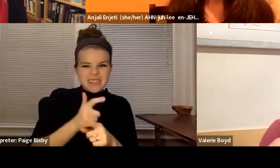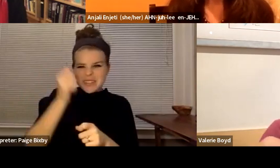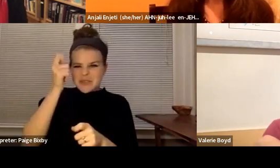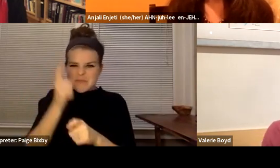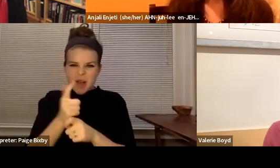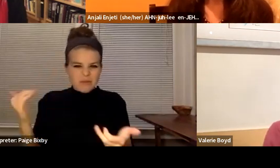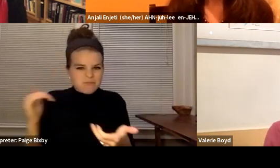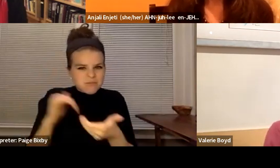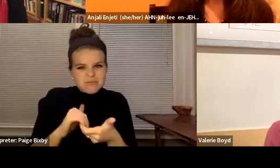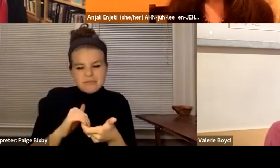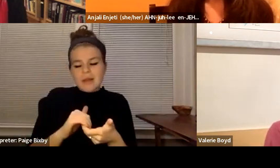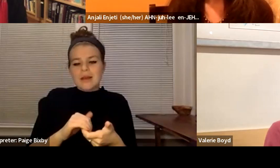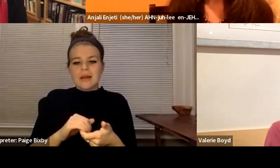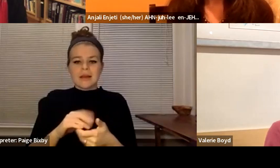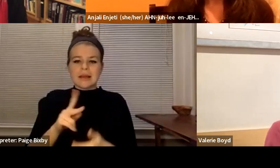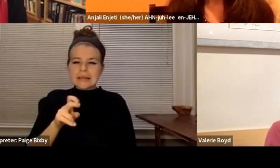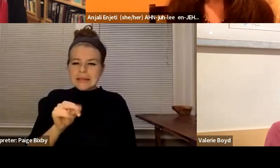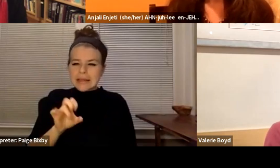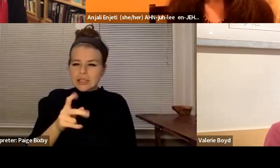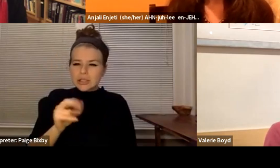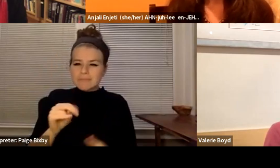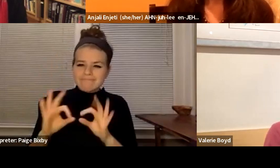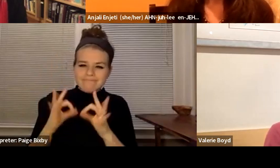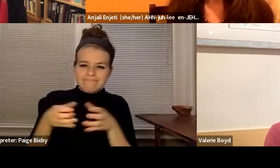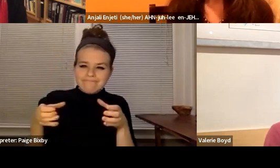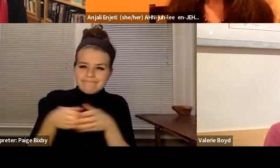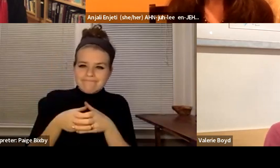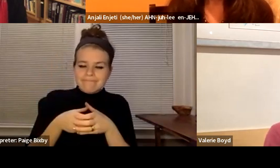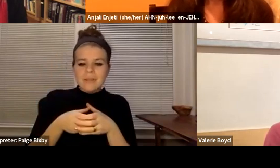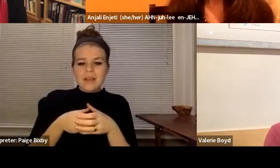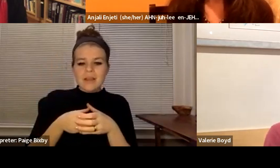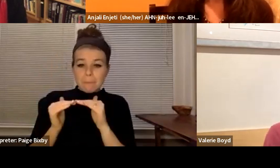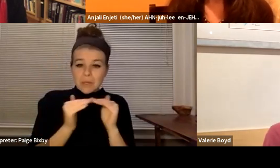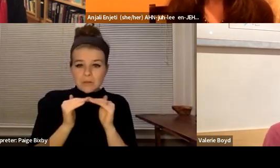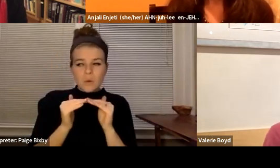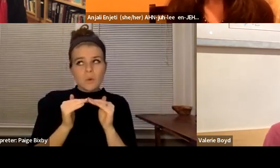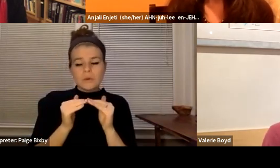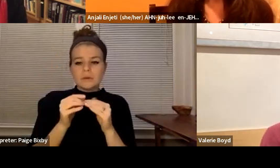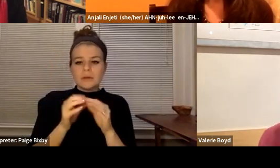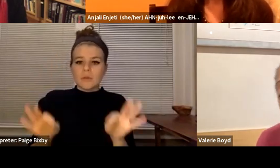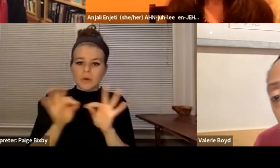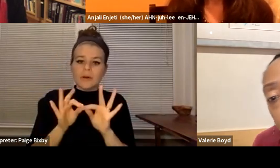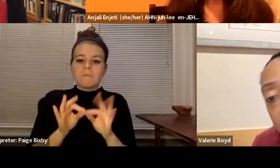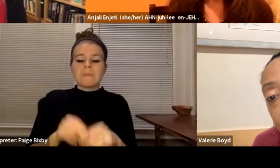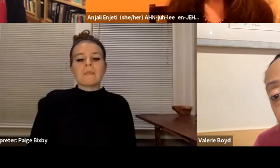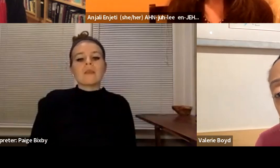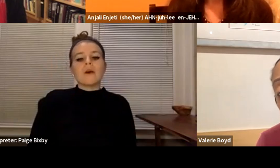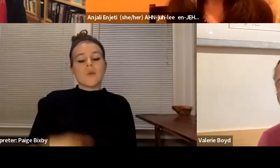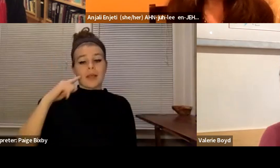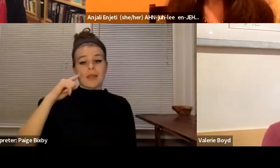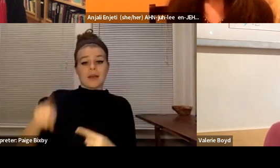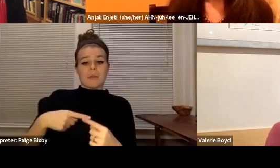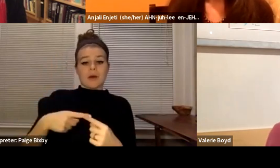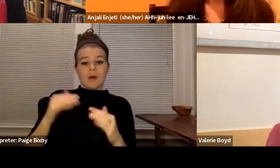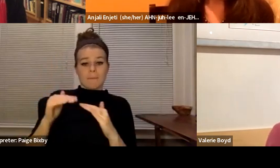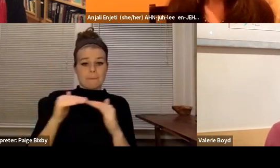and kinship among us as peers is really important. So when I think about peer writers, I